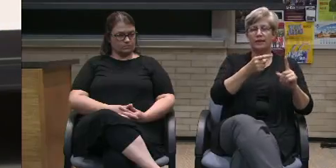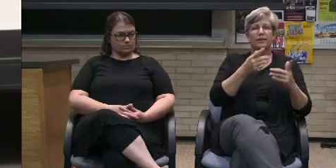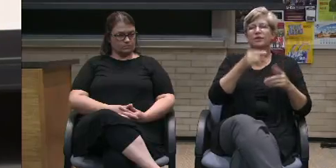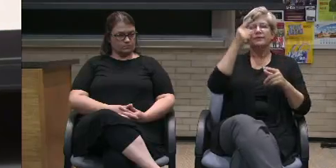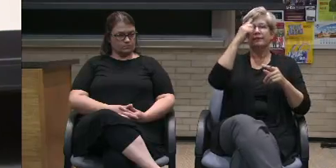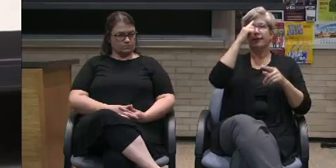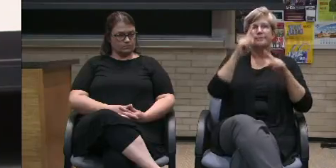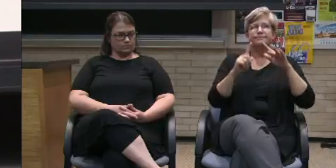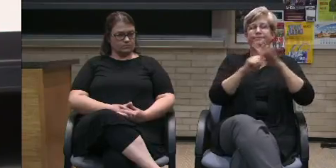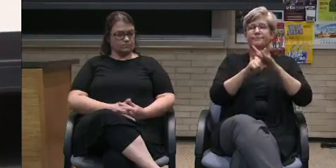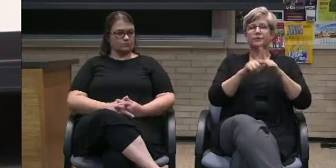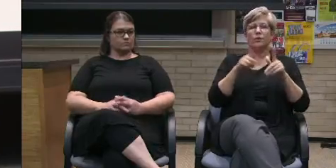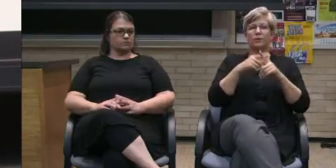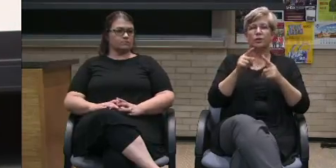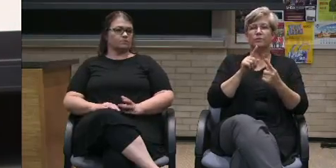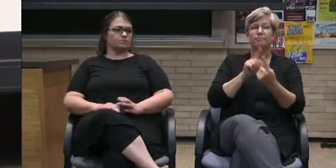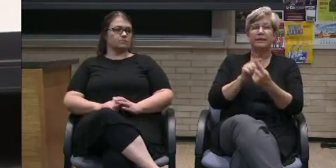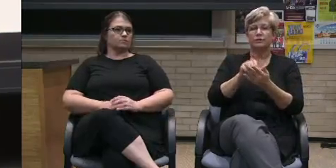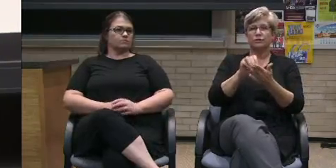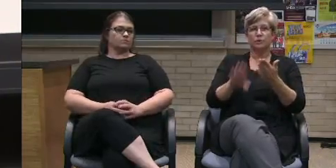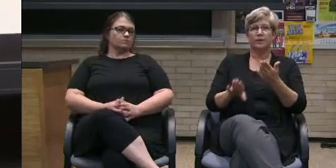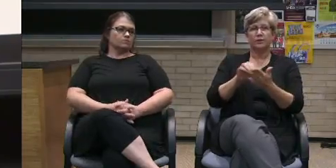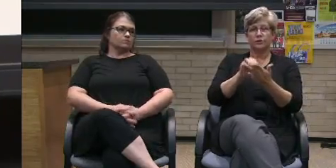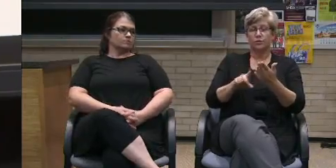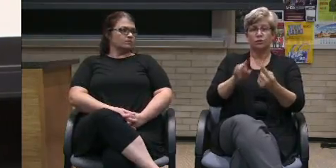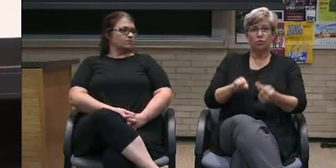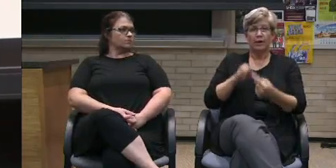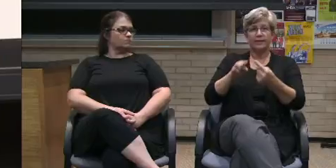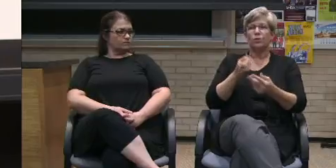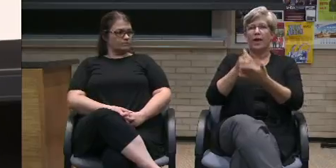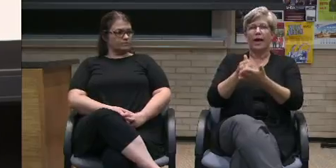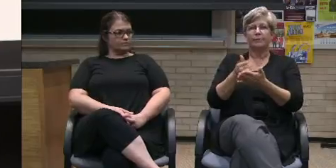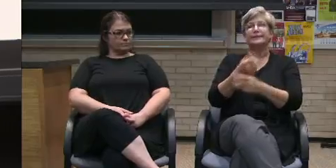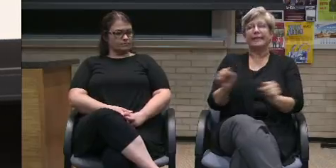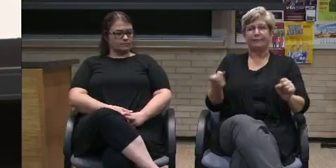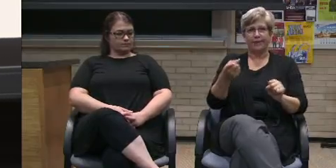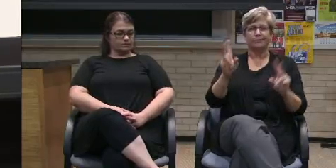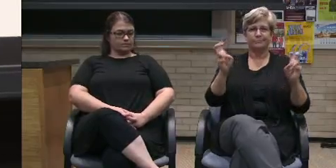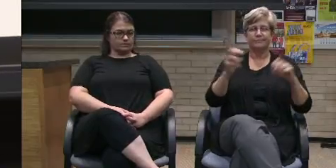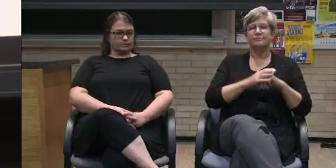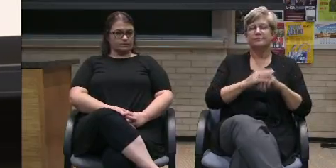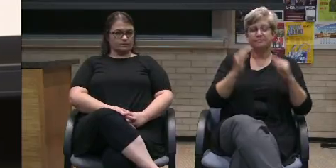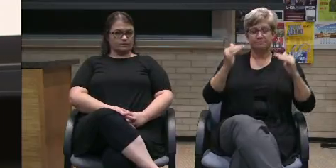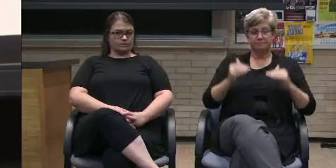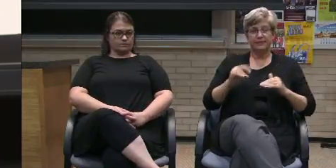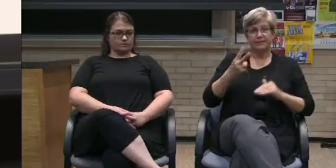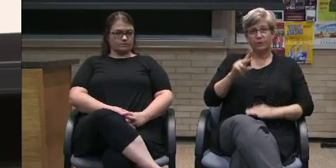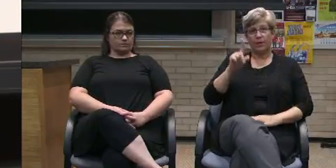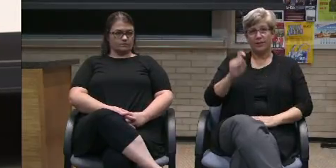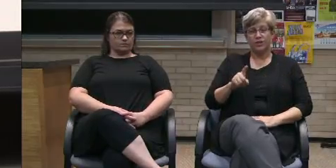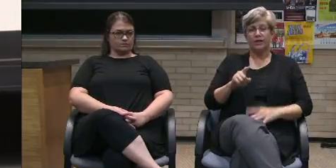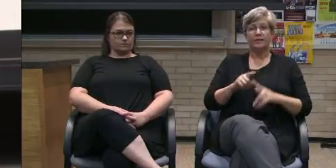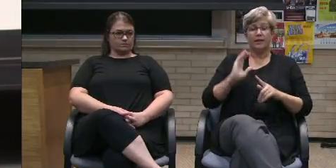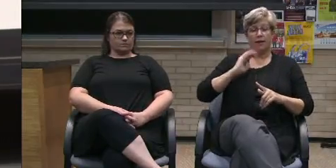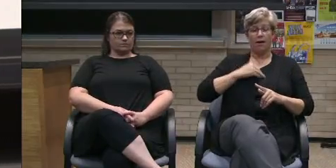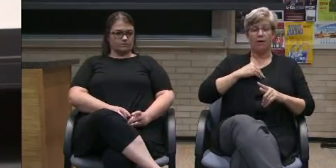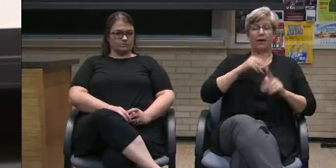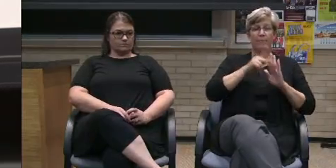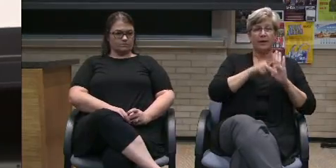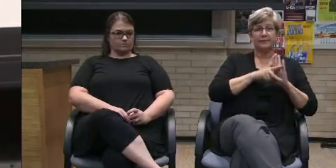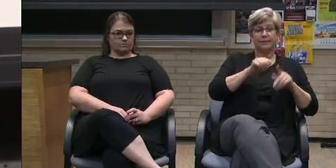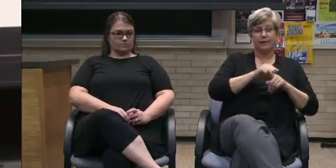off the rails. And write it down. Okay. The next question was, what in our policies, practices, and procedures in